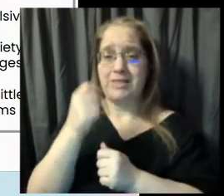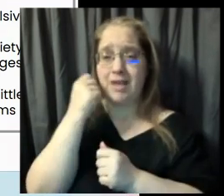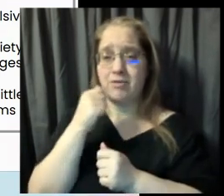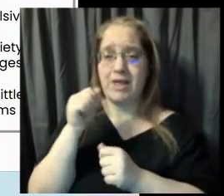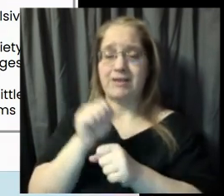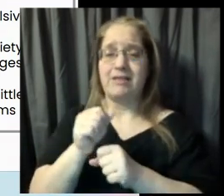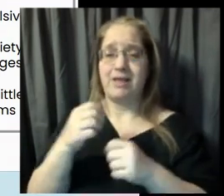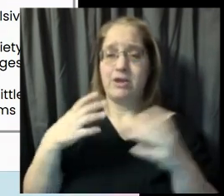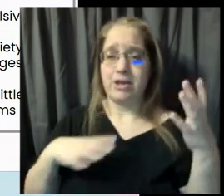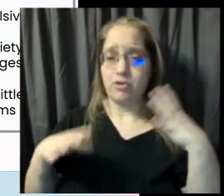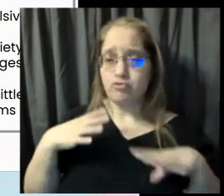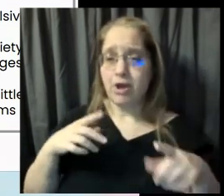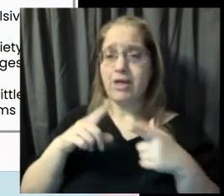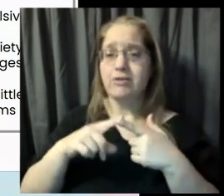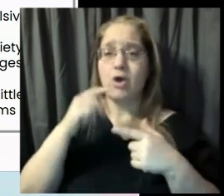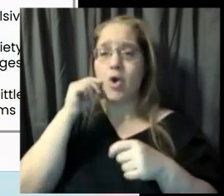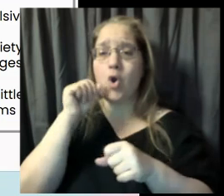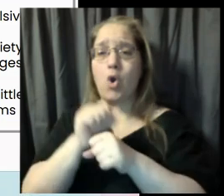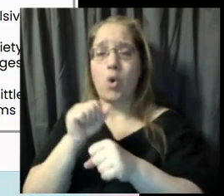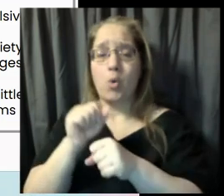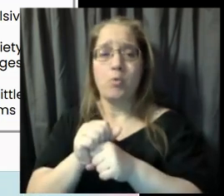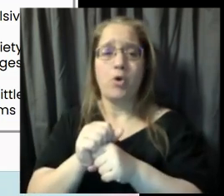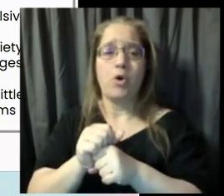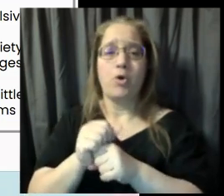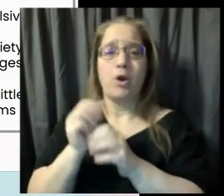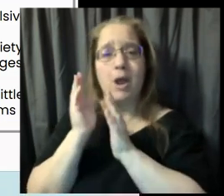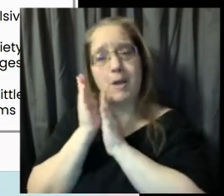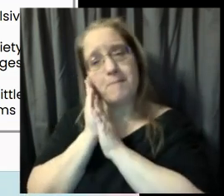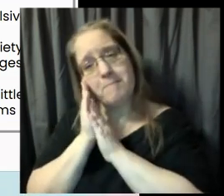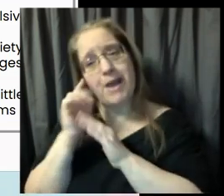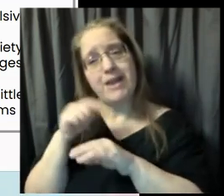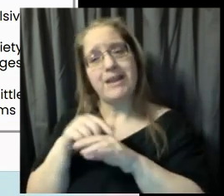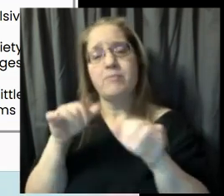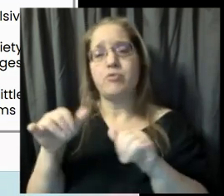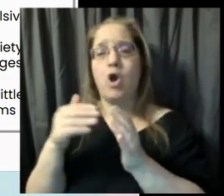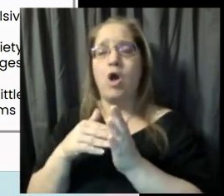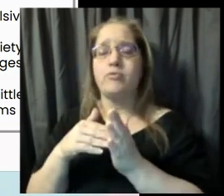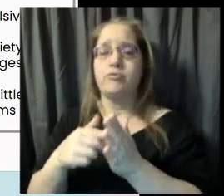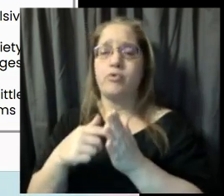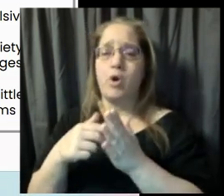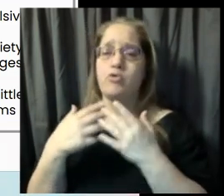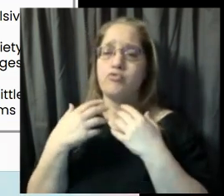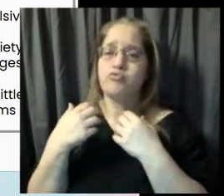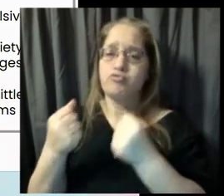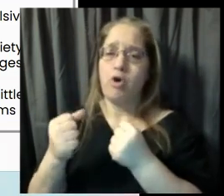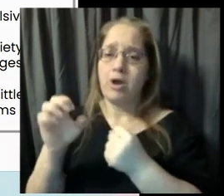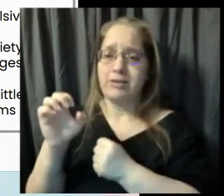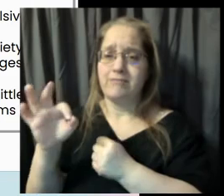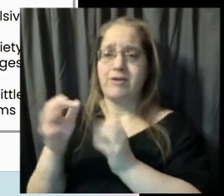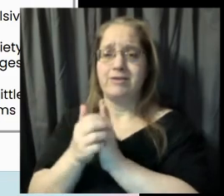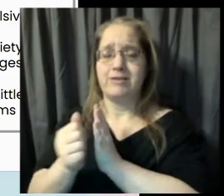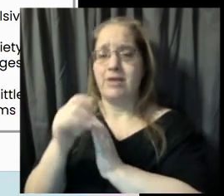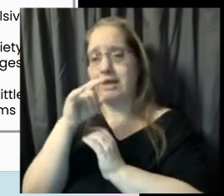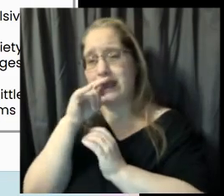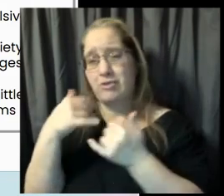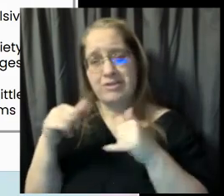tasks like getting dressed, managing time for homework, or following through the bedtime routines often require those strong executive function skills that